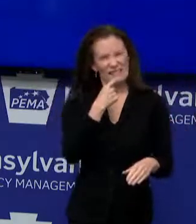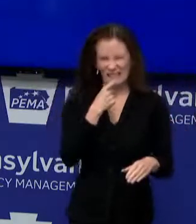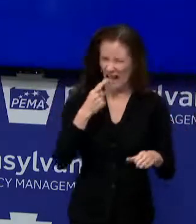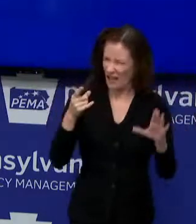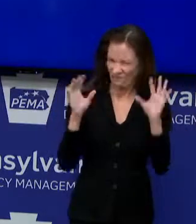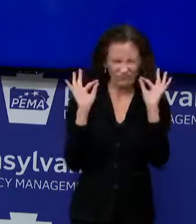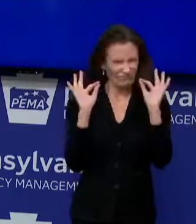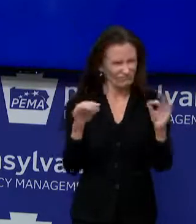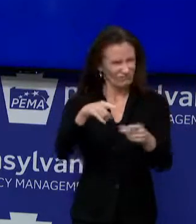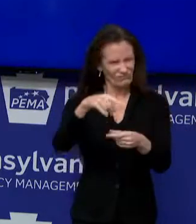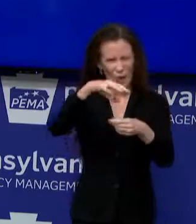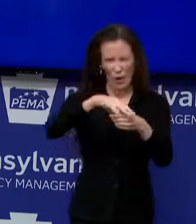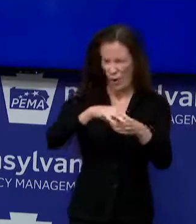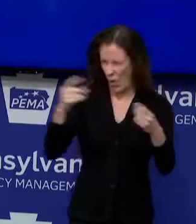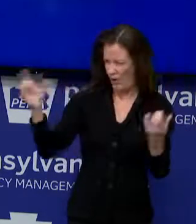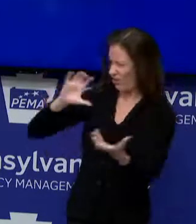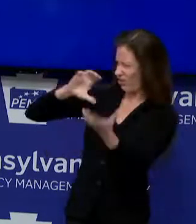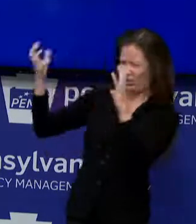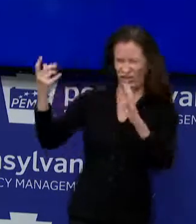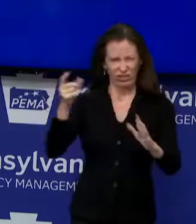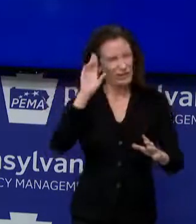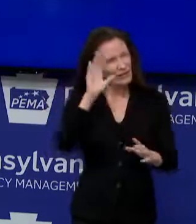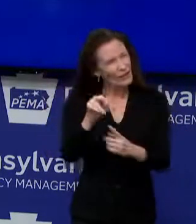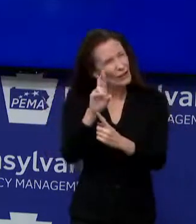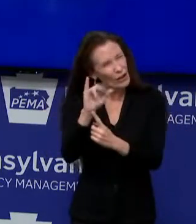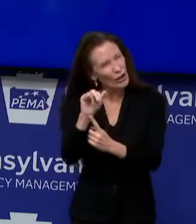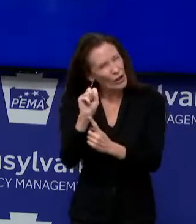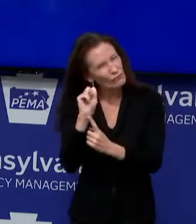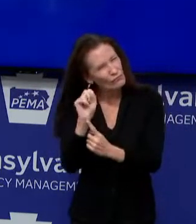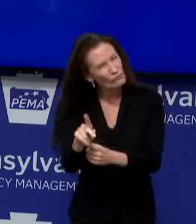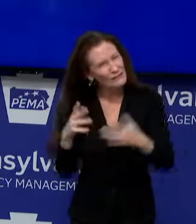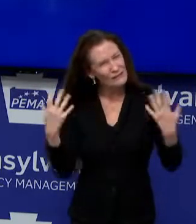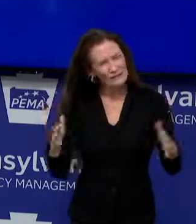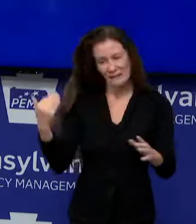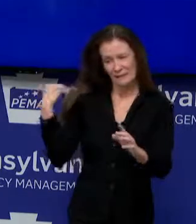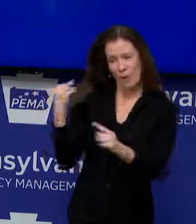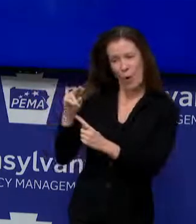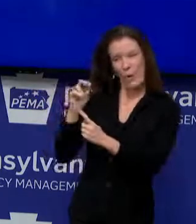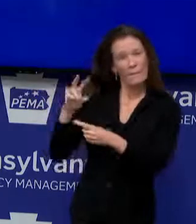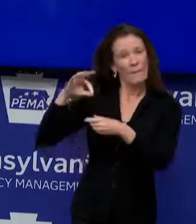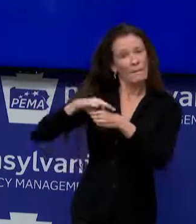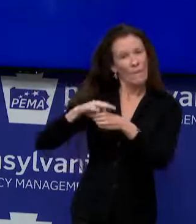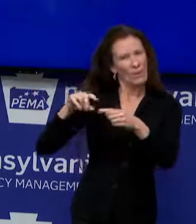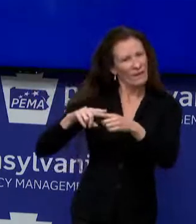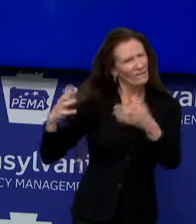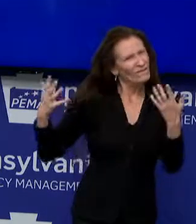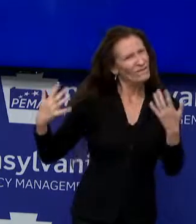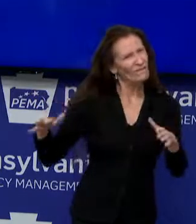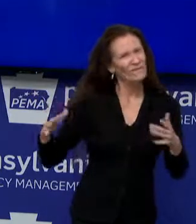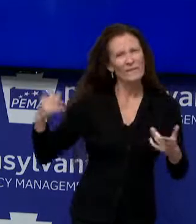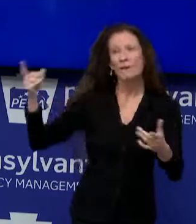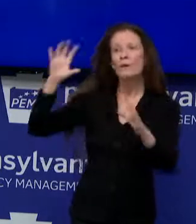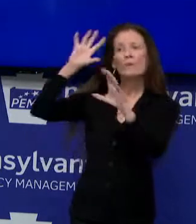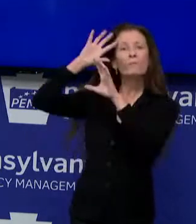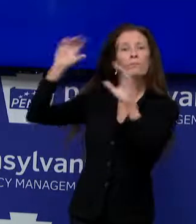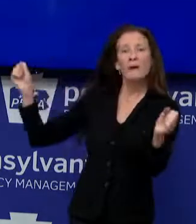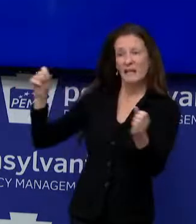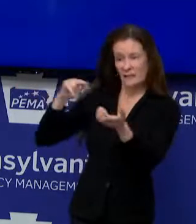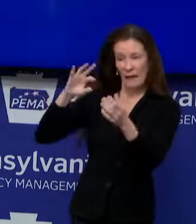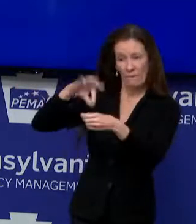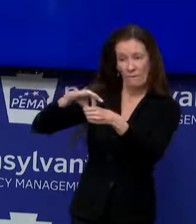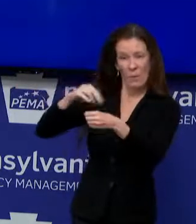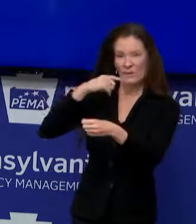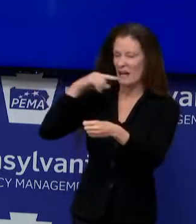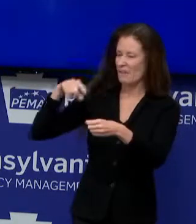general election this past November. By questioning the results of the presidential election, these lawmakers are questioning